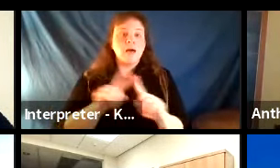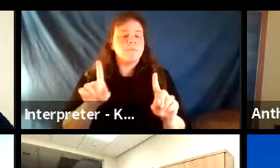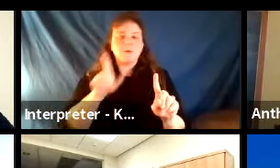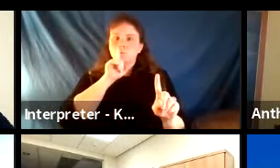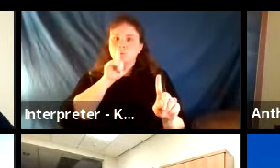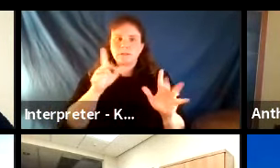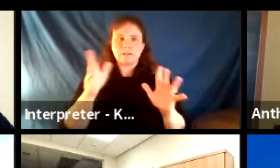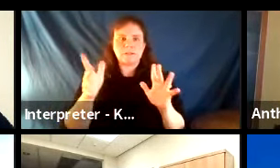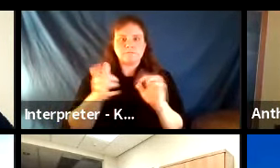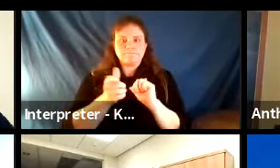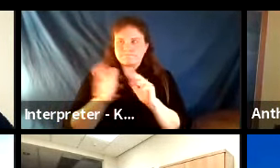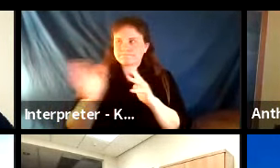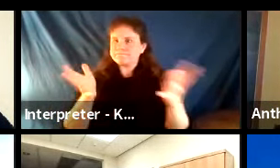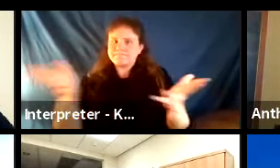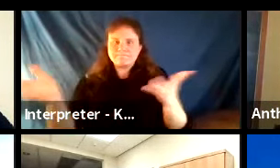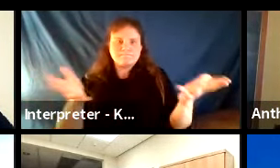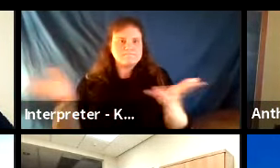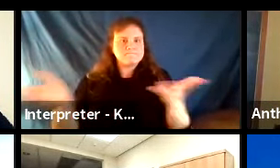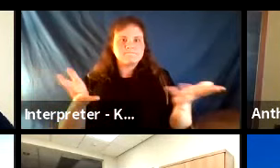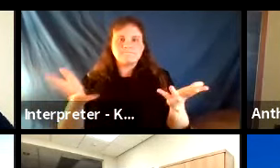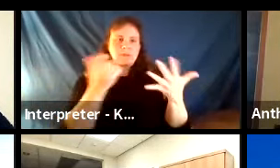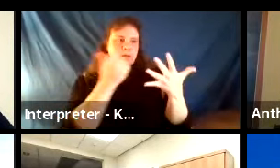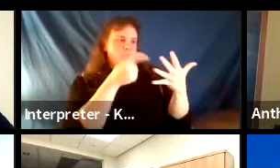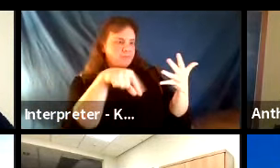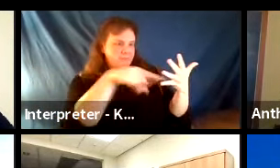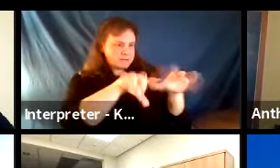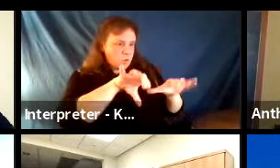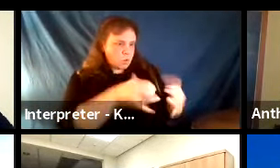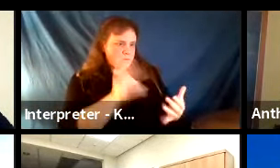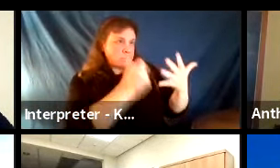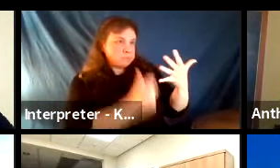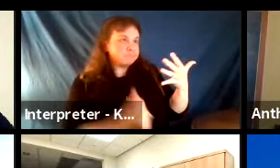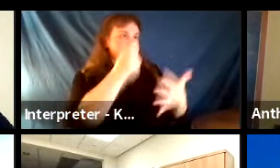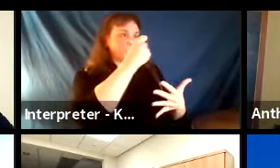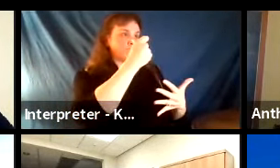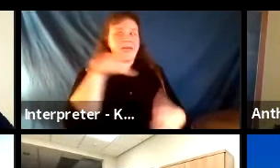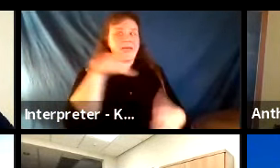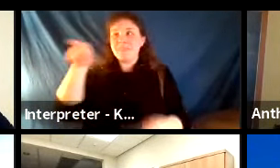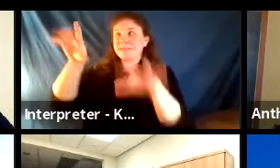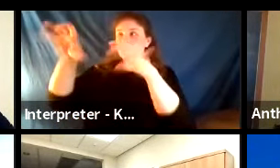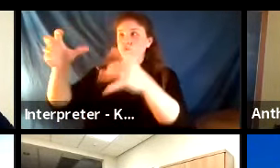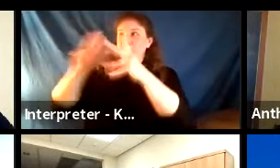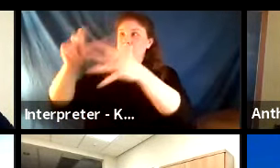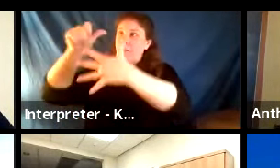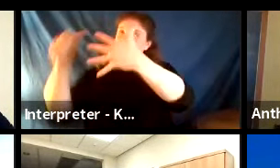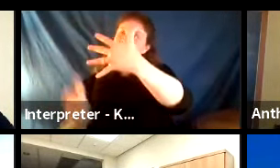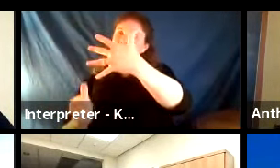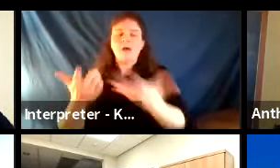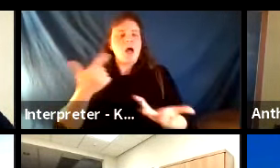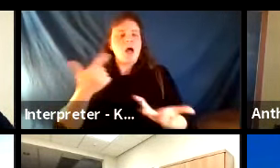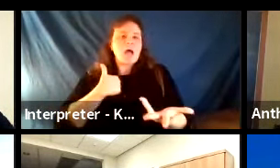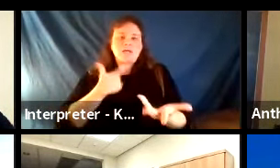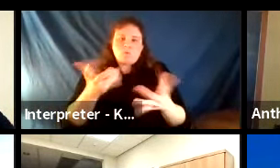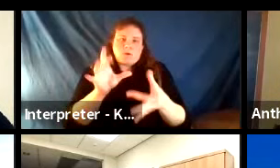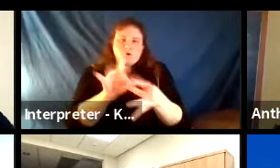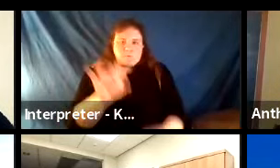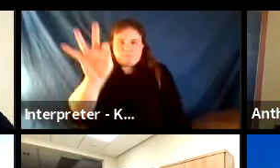directions, we're not really in a position to wholeheartedly support or oppose this idea. We just kind of wanted to make a comment